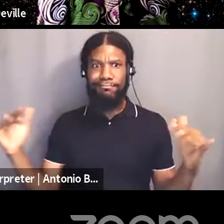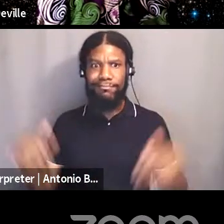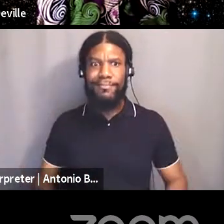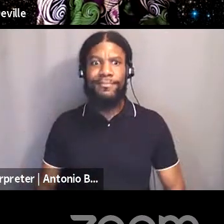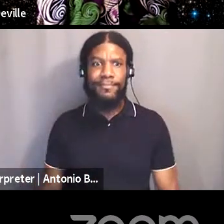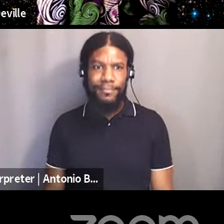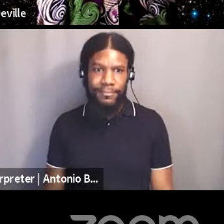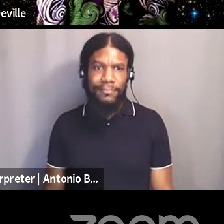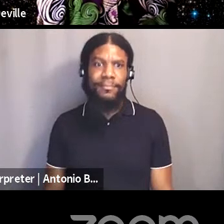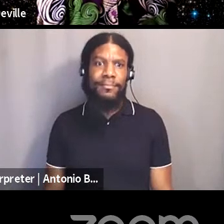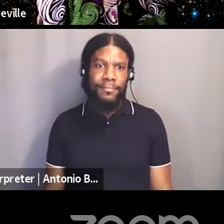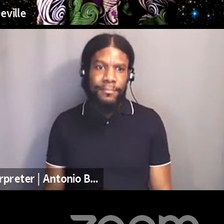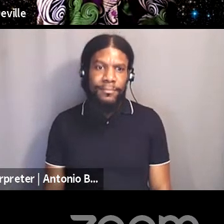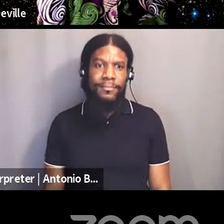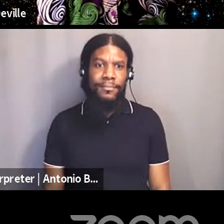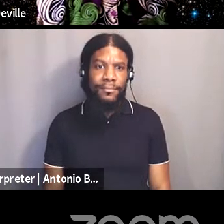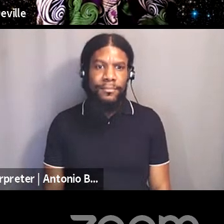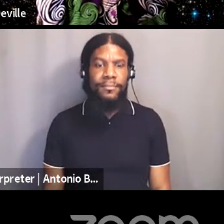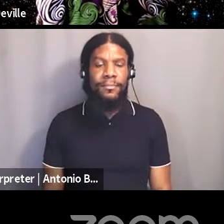Black. So